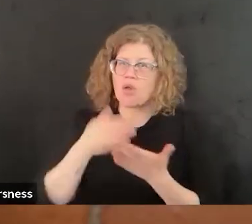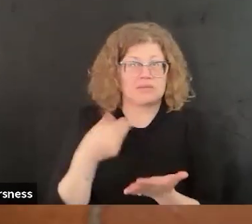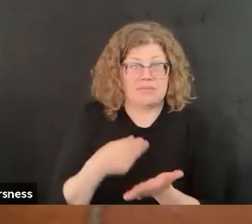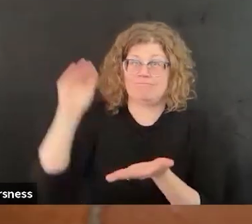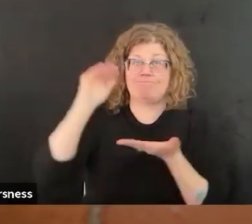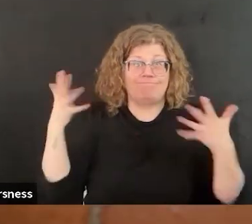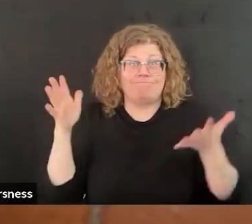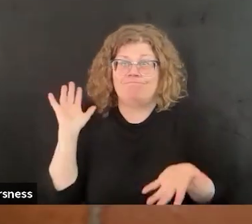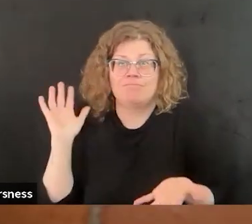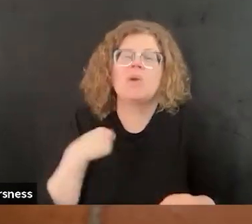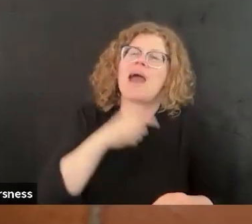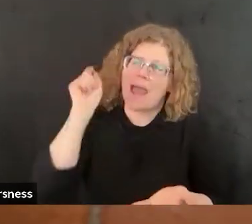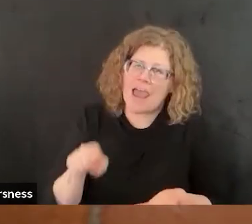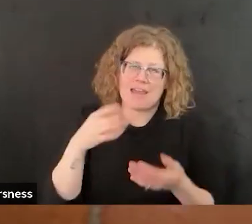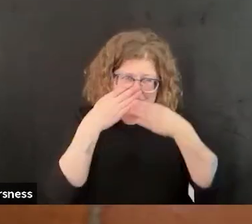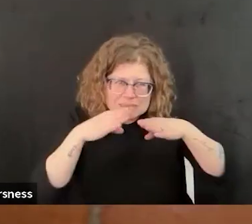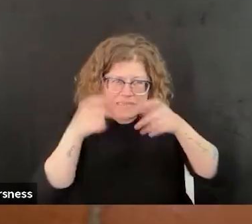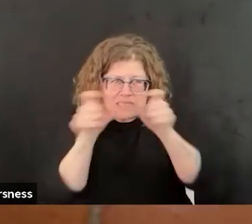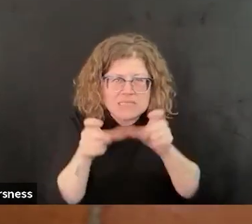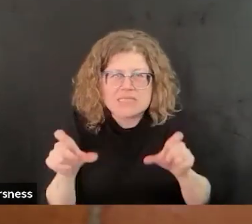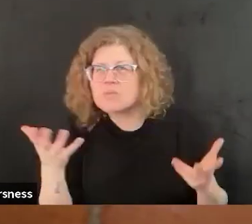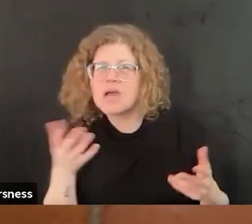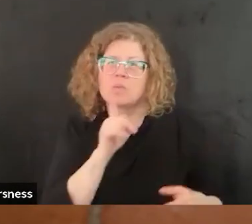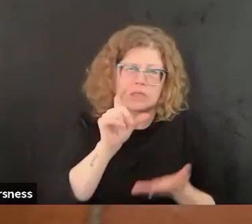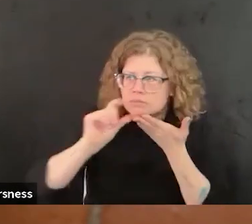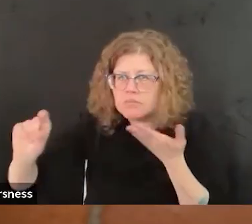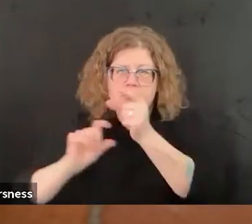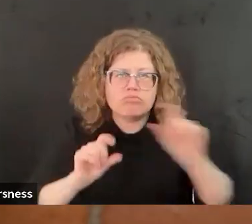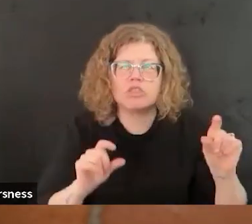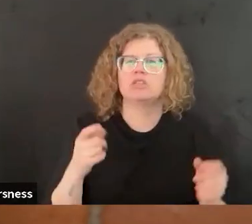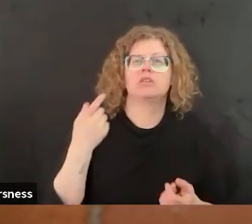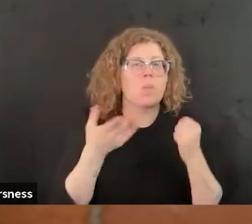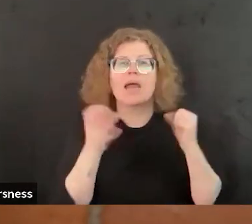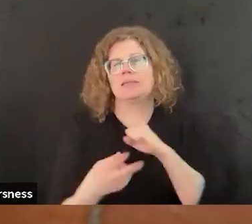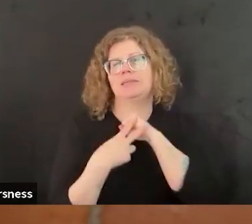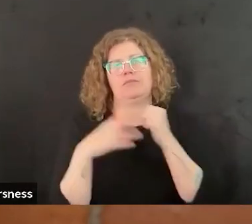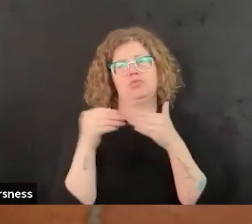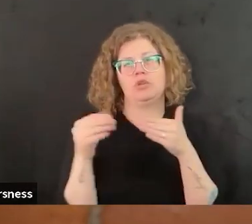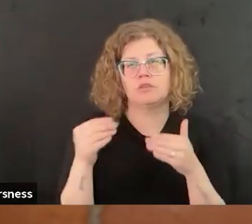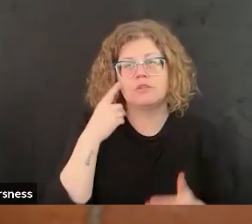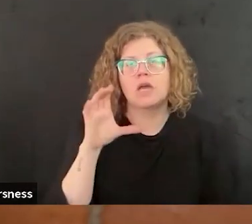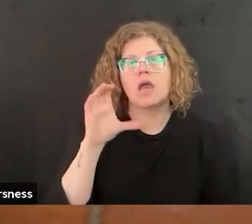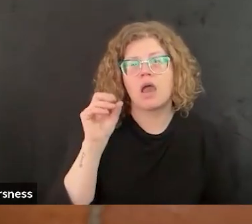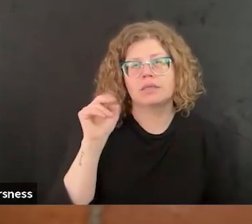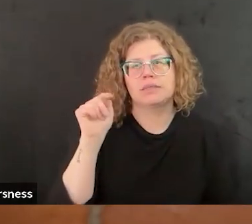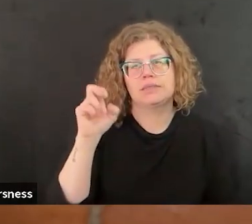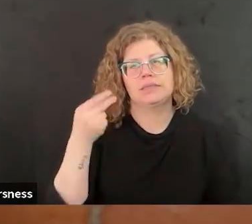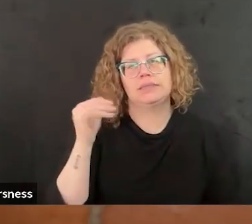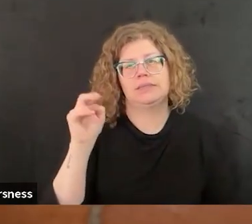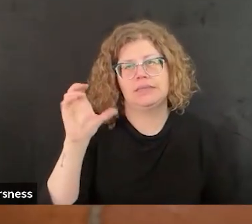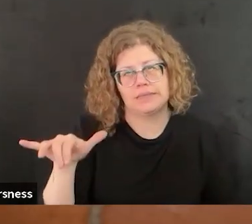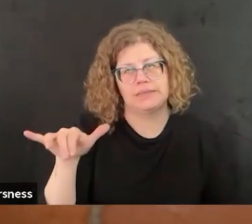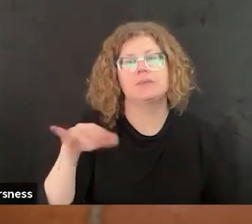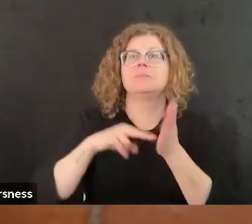to ensure that we have a little bit of room in the budget for those things that might come up. So reserve a contingency within your project budget overall